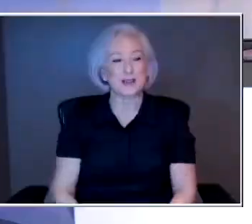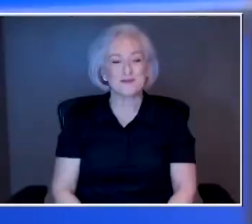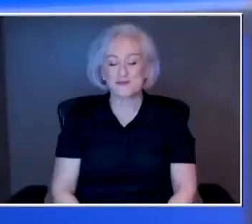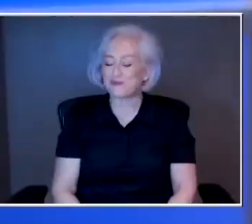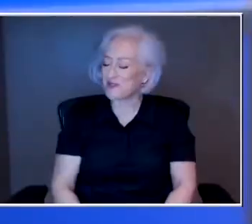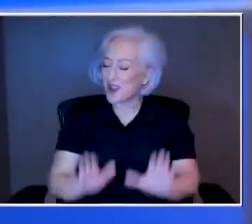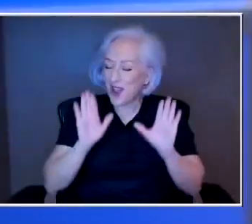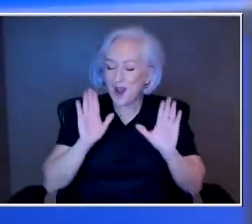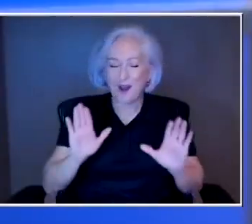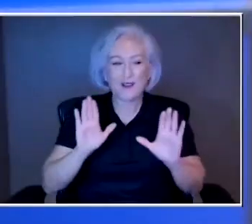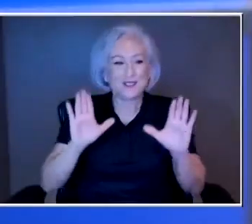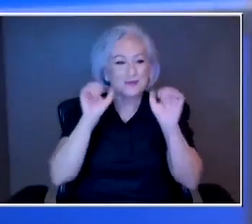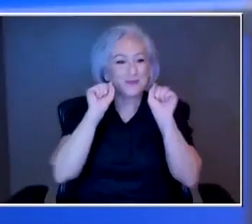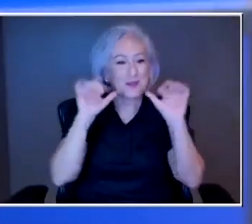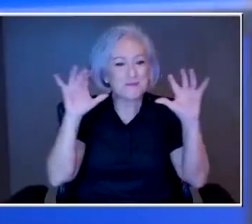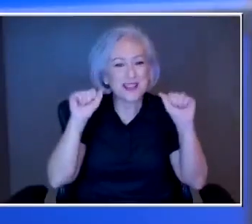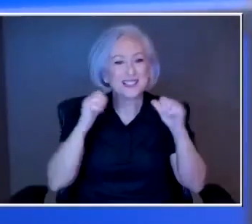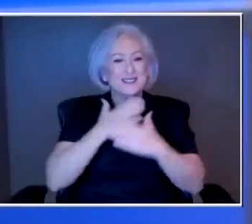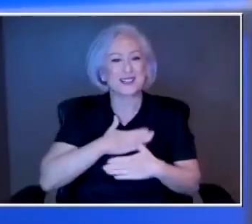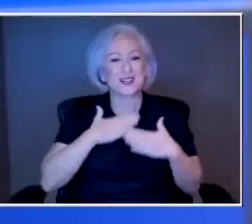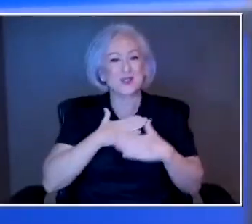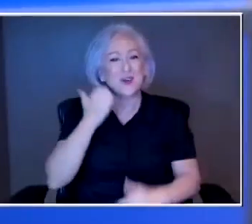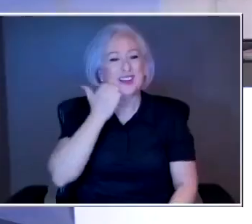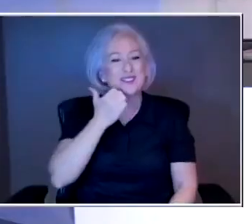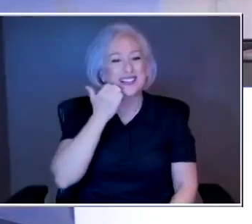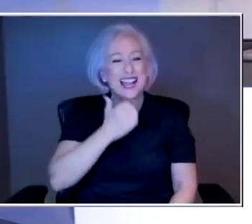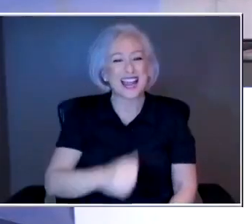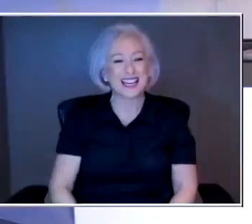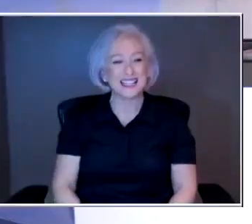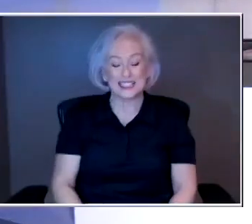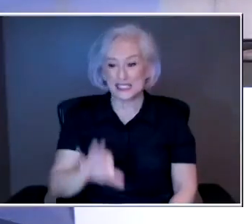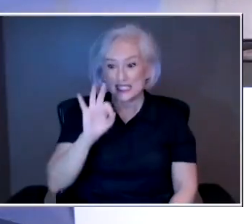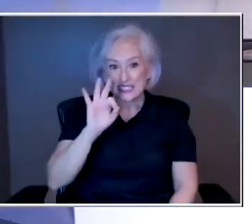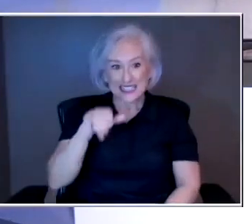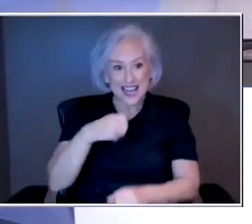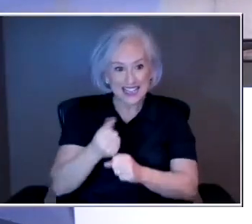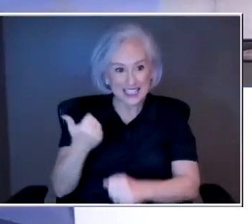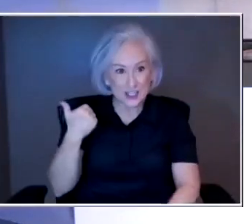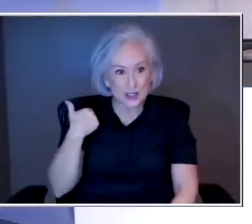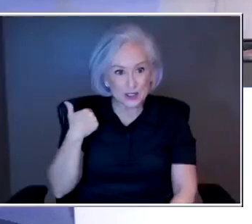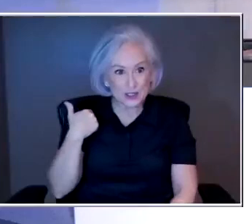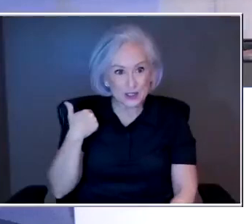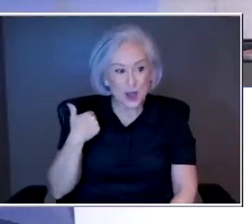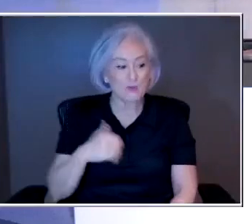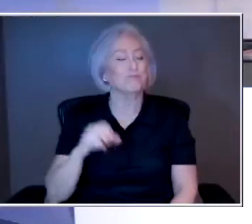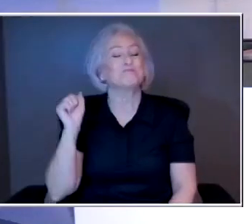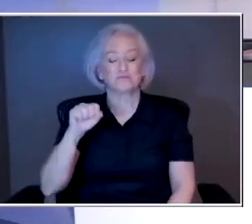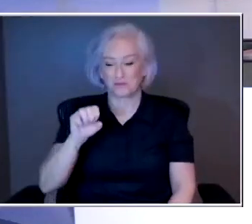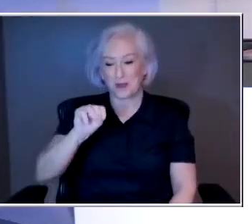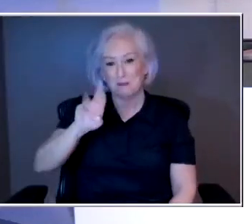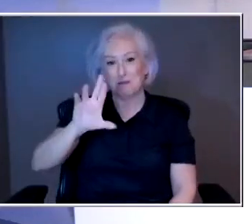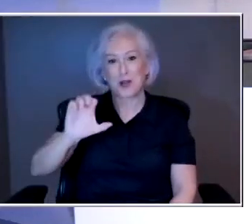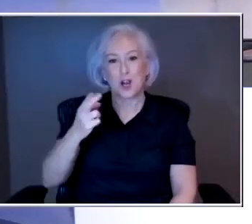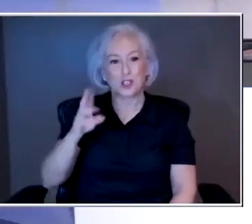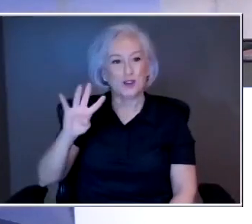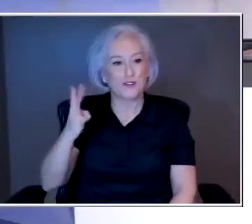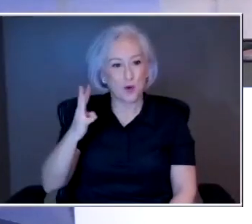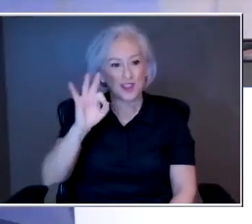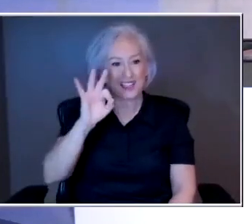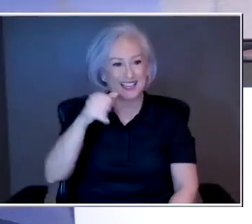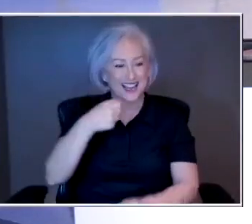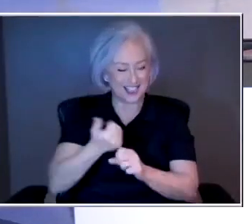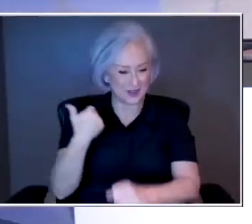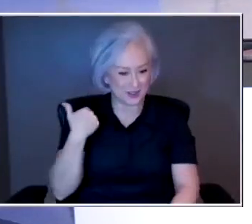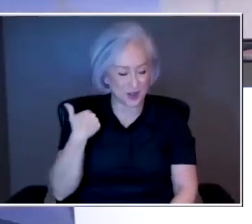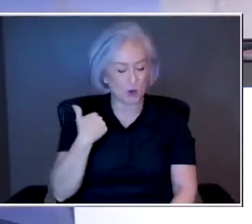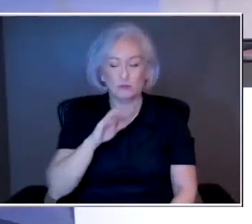amazing, and just enjoying everyday life right now. So, about 9 years ago, next month? March 4th, will be 9 years. It's a date you'll never forget. Absolutely. Right?